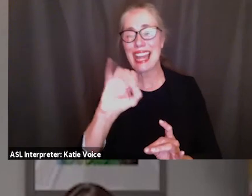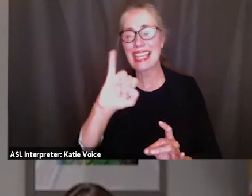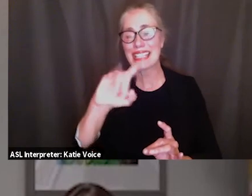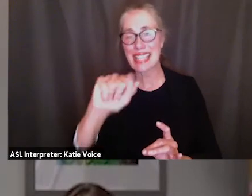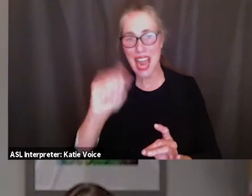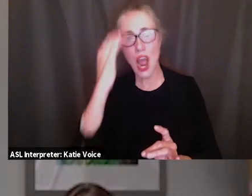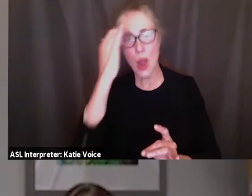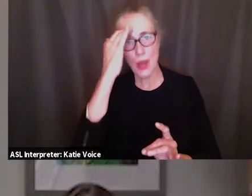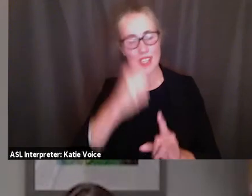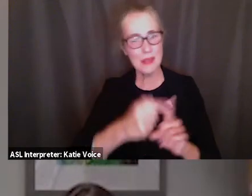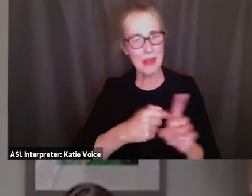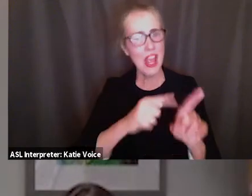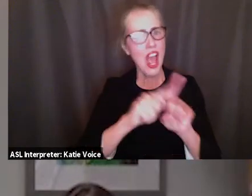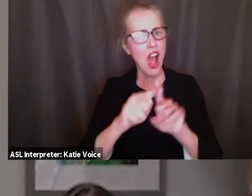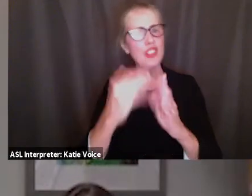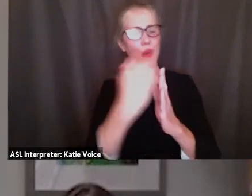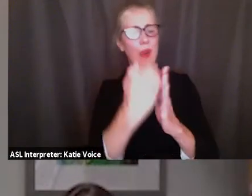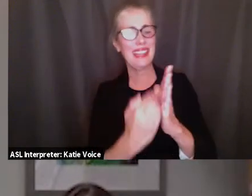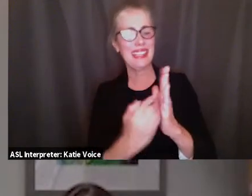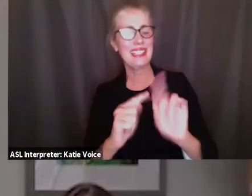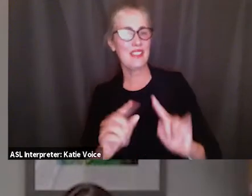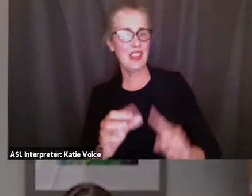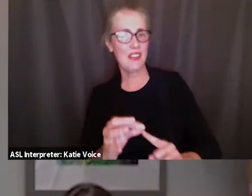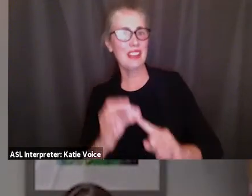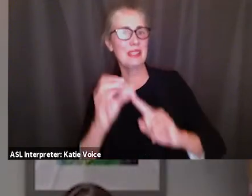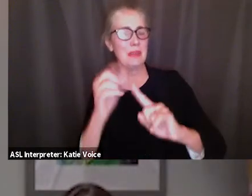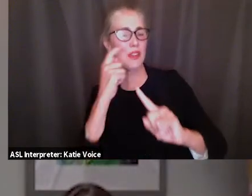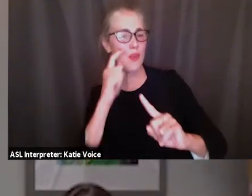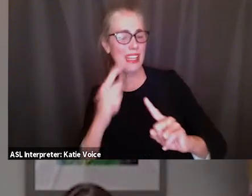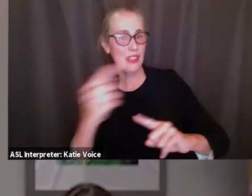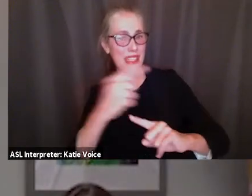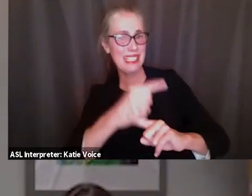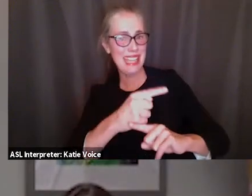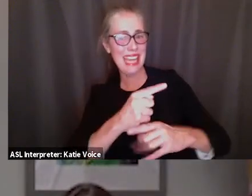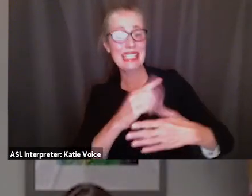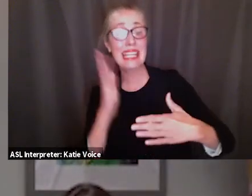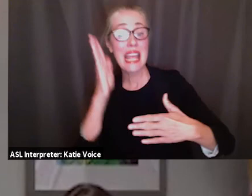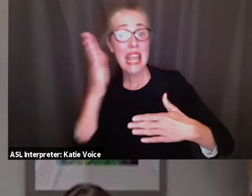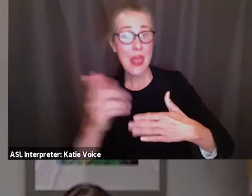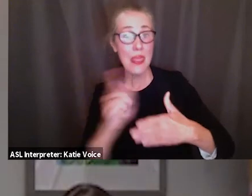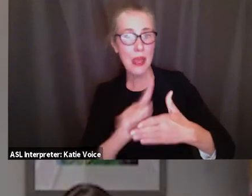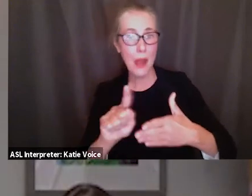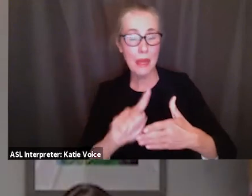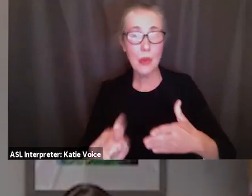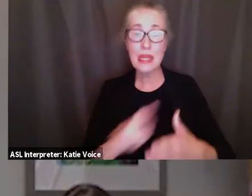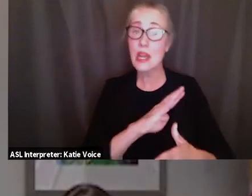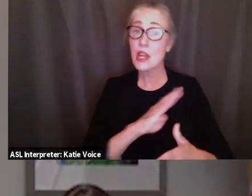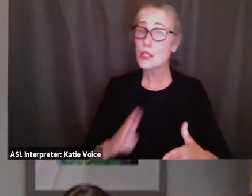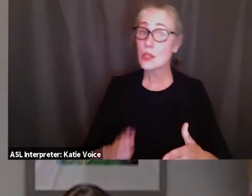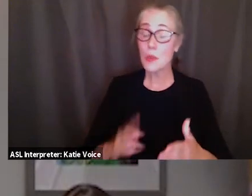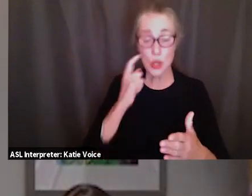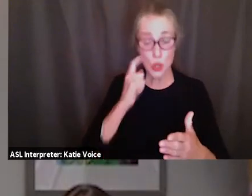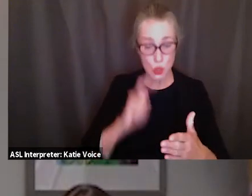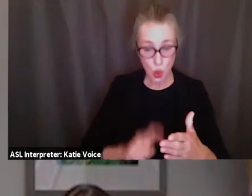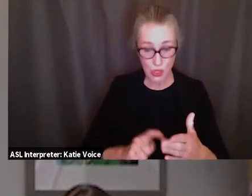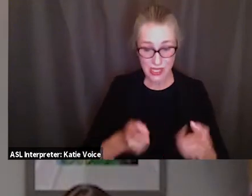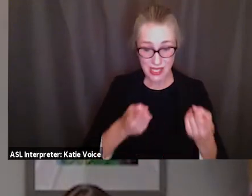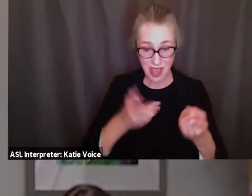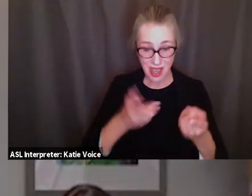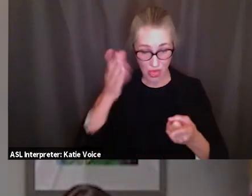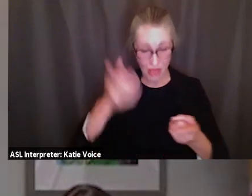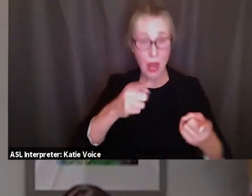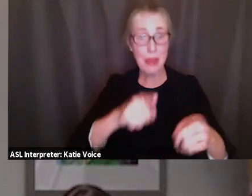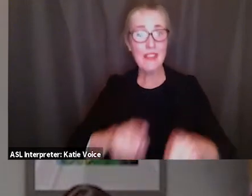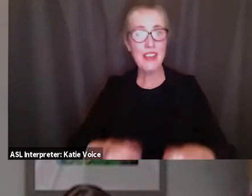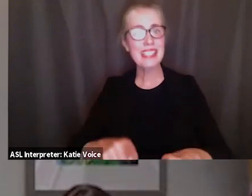recognition days in the coming weeks. So board members, please note the coming events and let Dr. Maldonado and I know